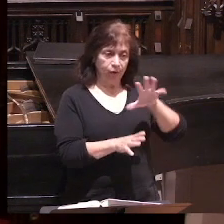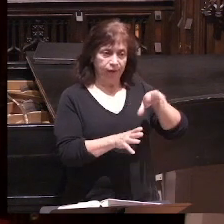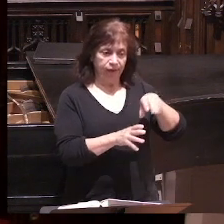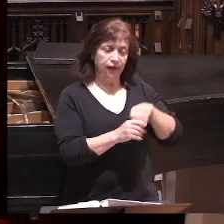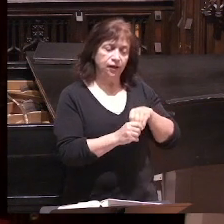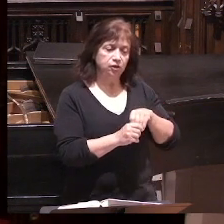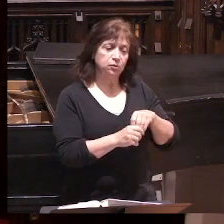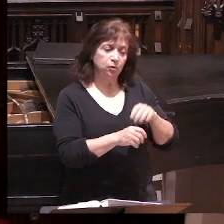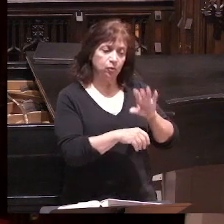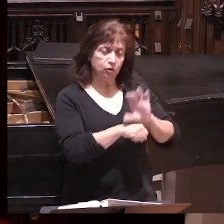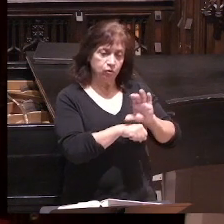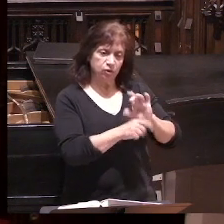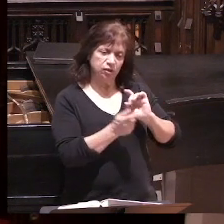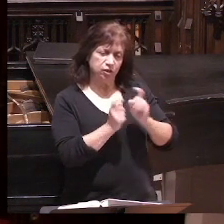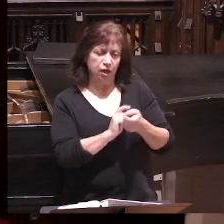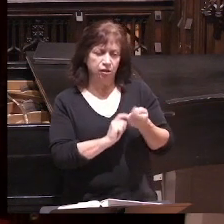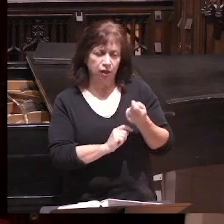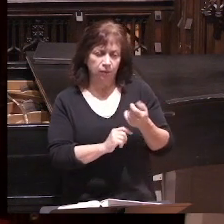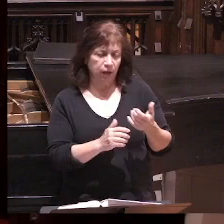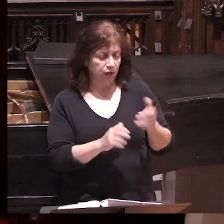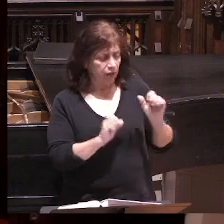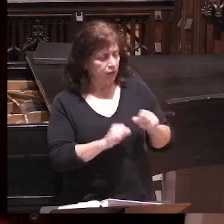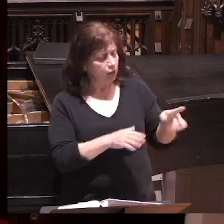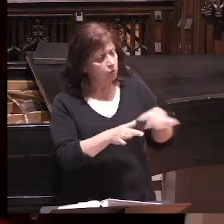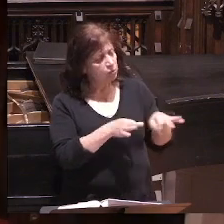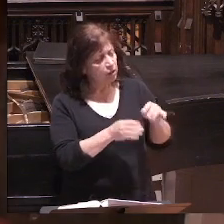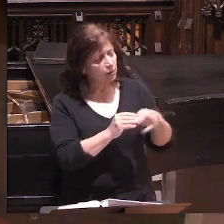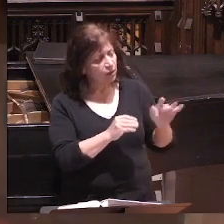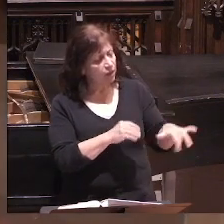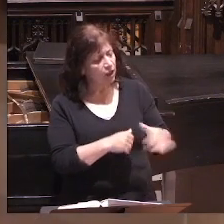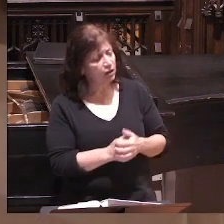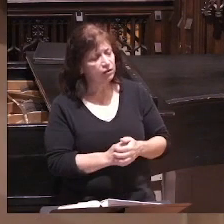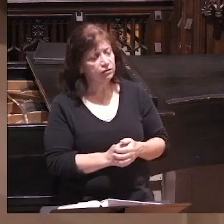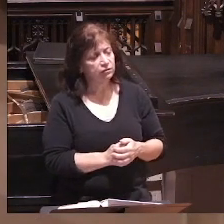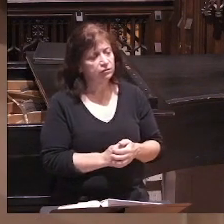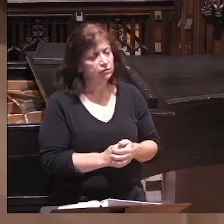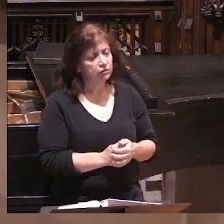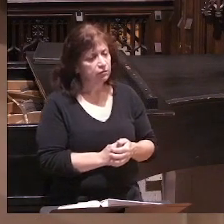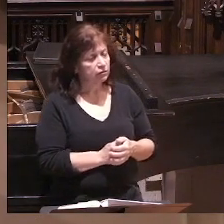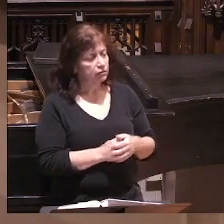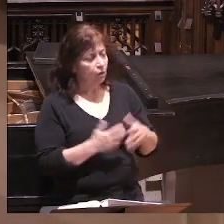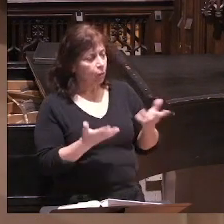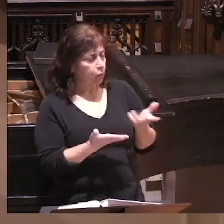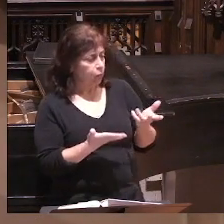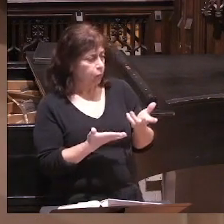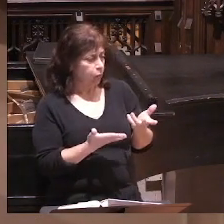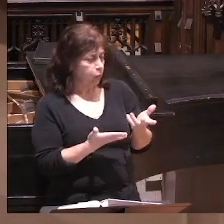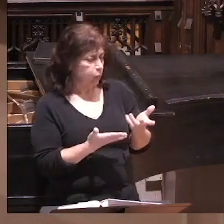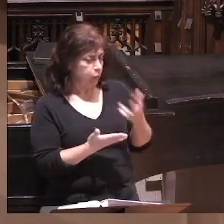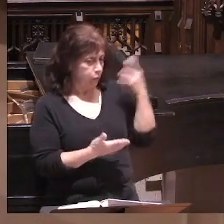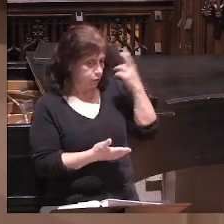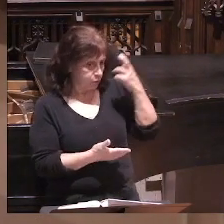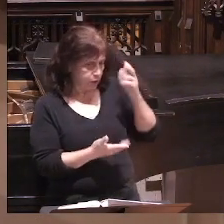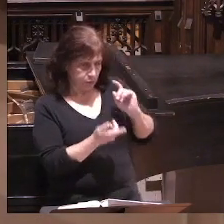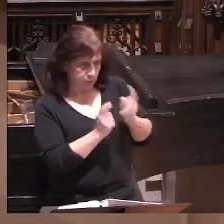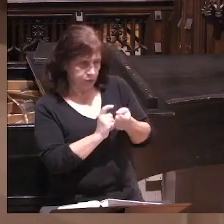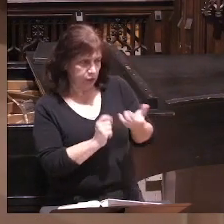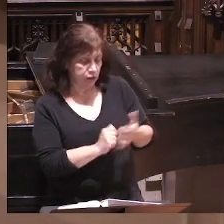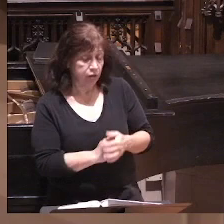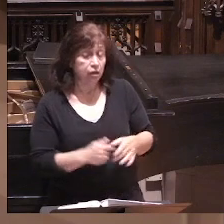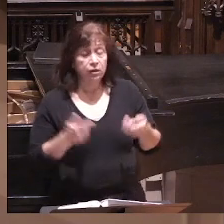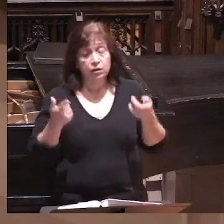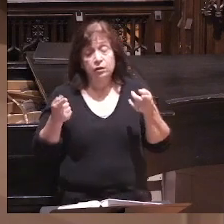had changed a bit. Can you tell us a little bit about that and what was behind that?